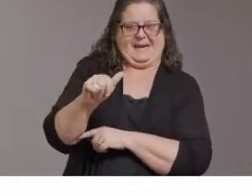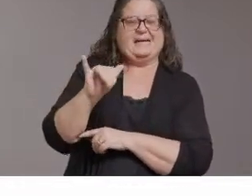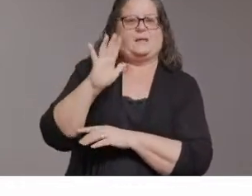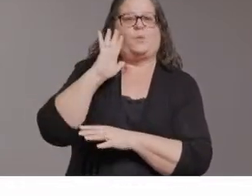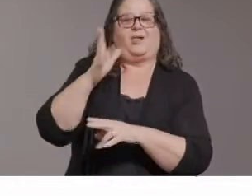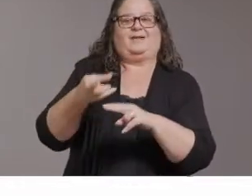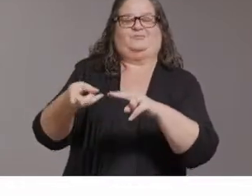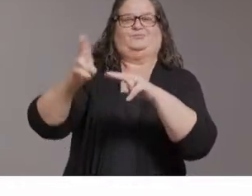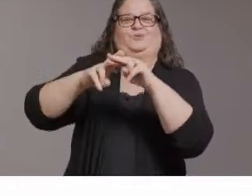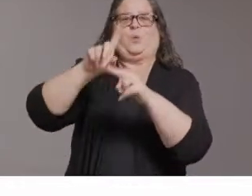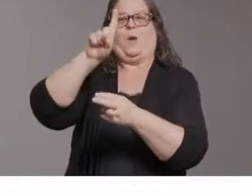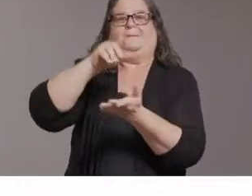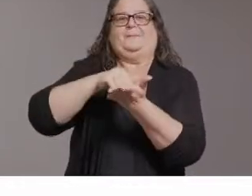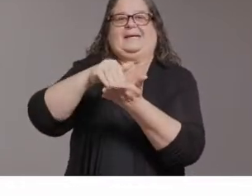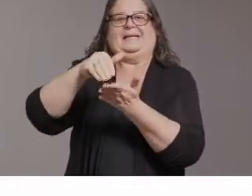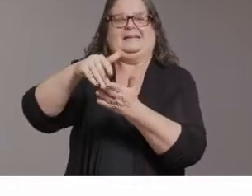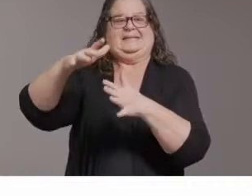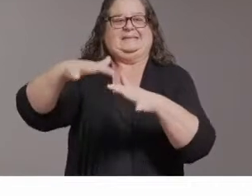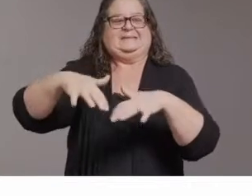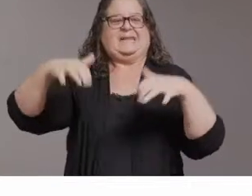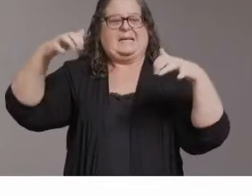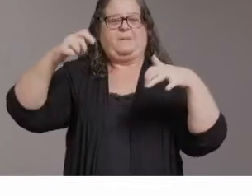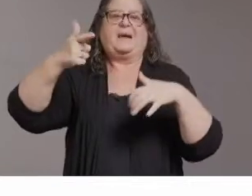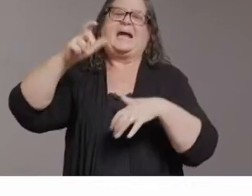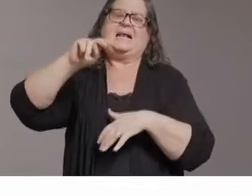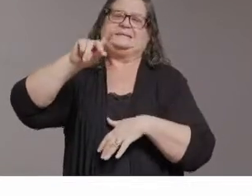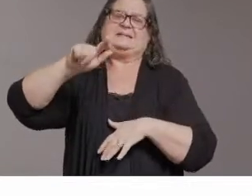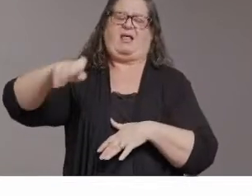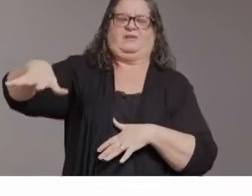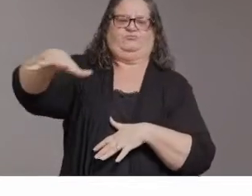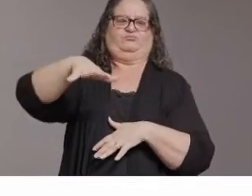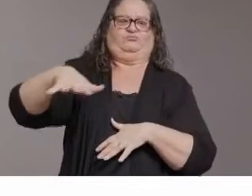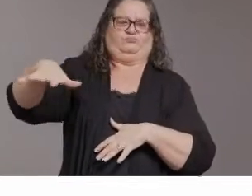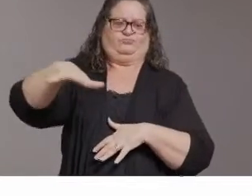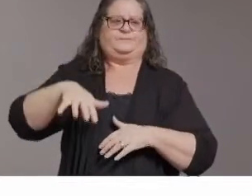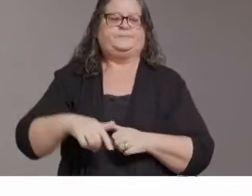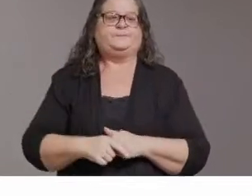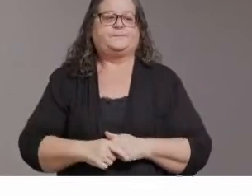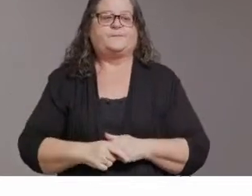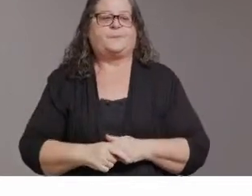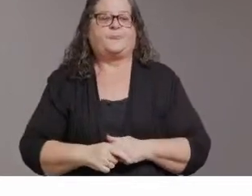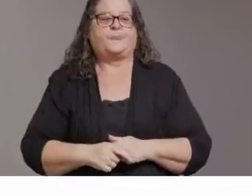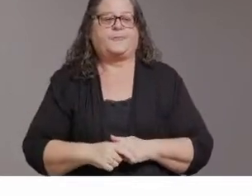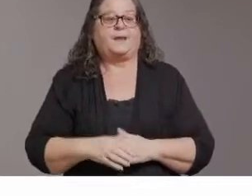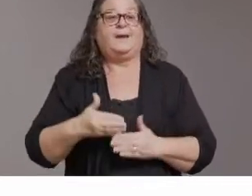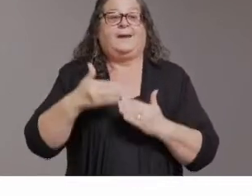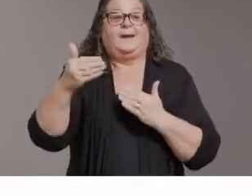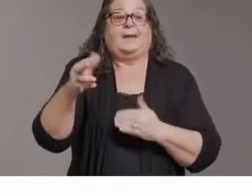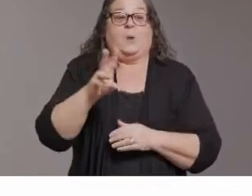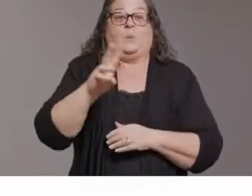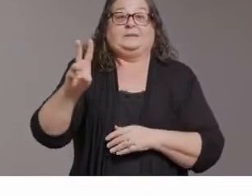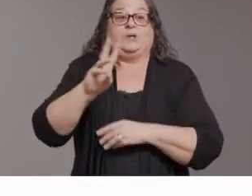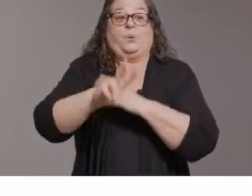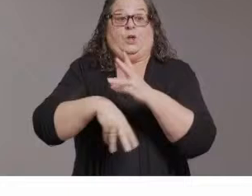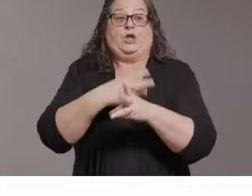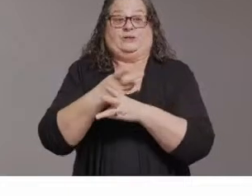We made the announcement about the WestWorld vaccination site earlier this week. This is going to open on April 22nd and will be open daily